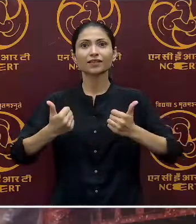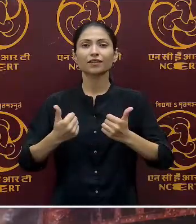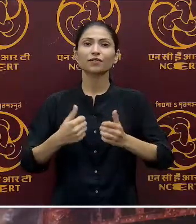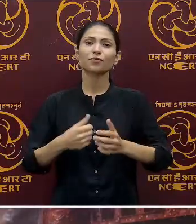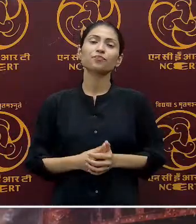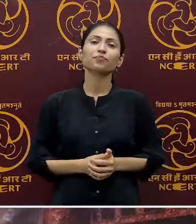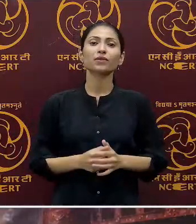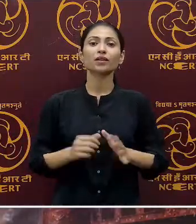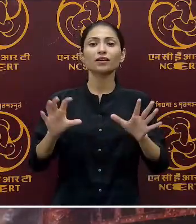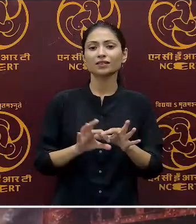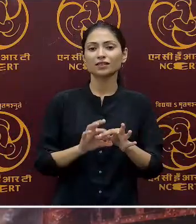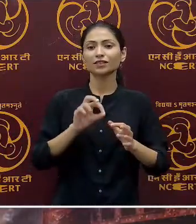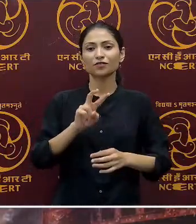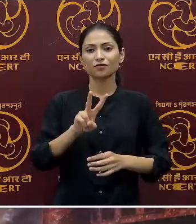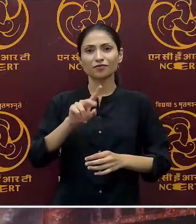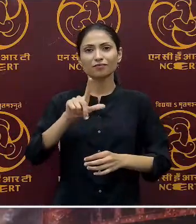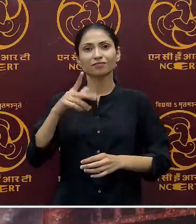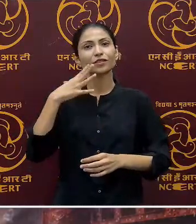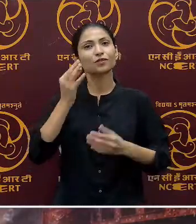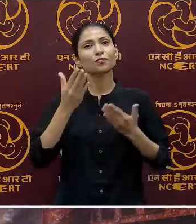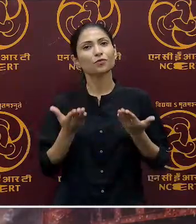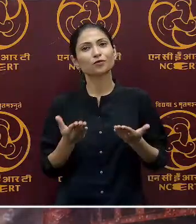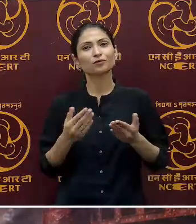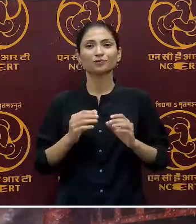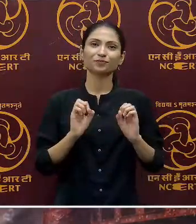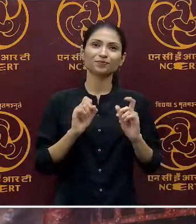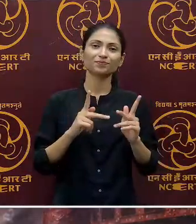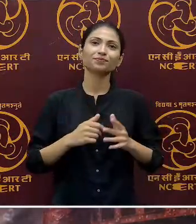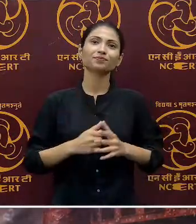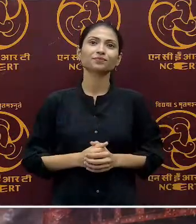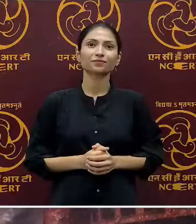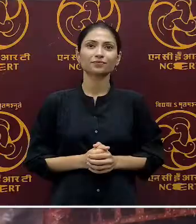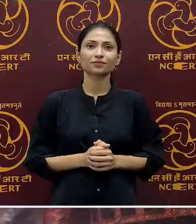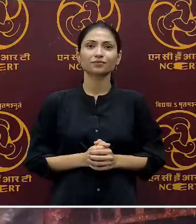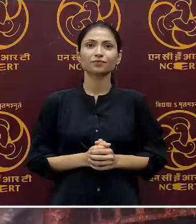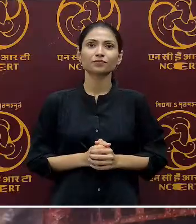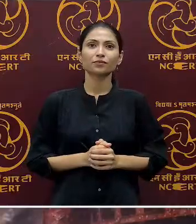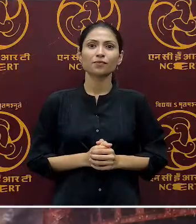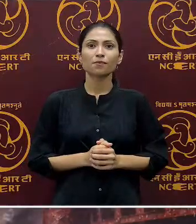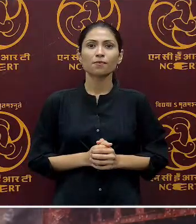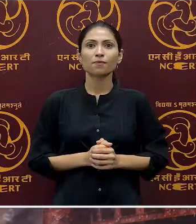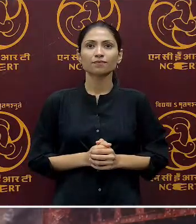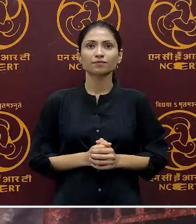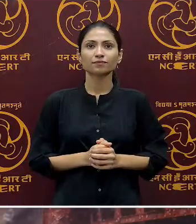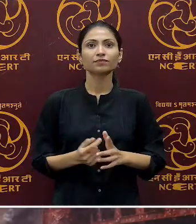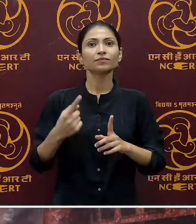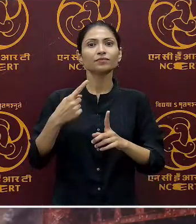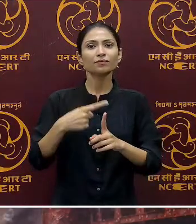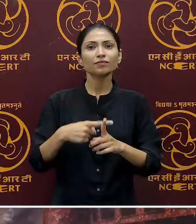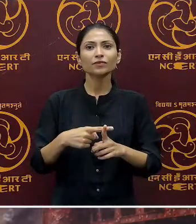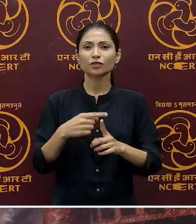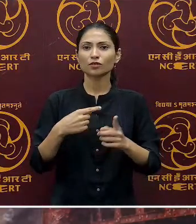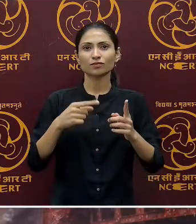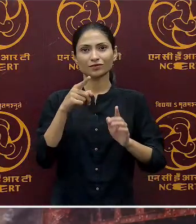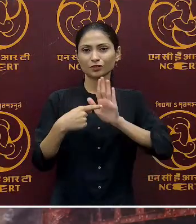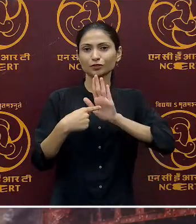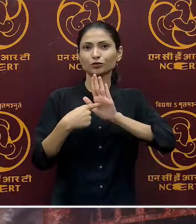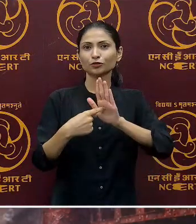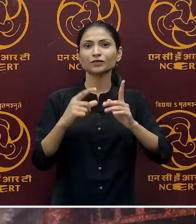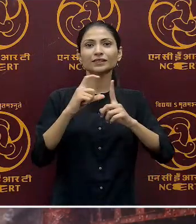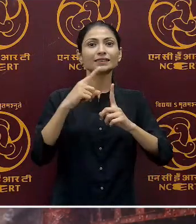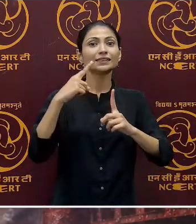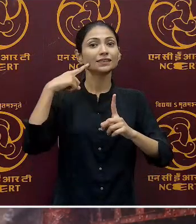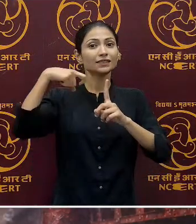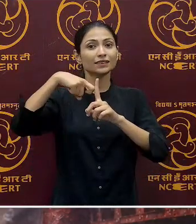that virtual labs are very important. Okay, and ma'am, you showed us the Diksha website where